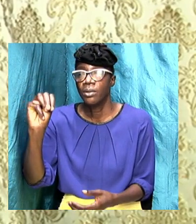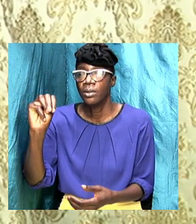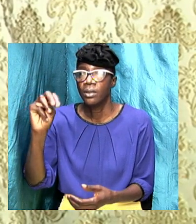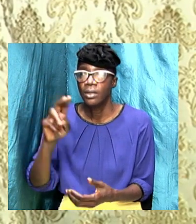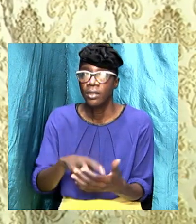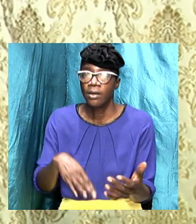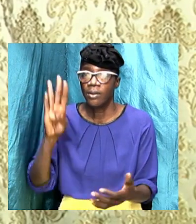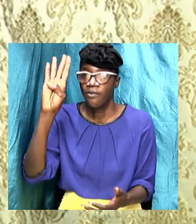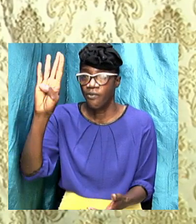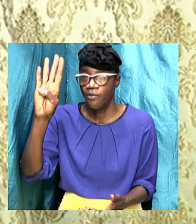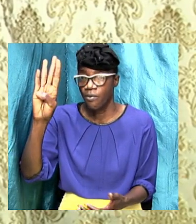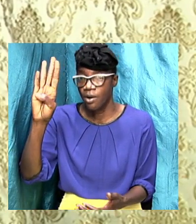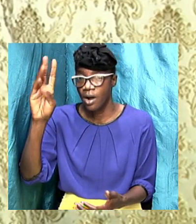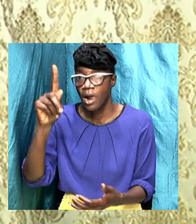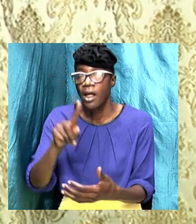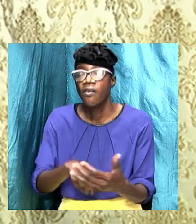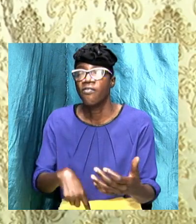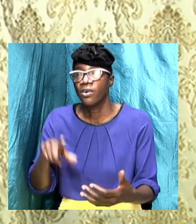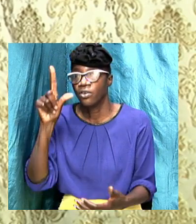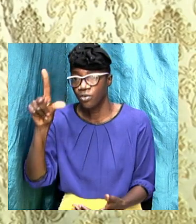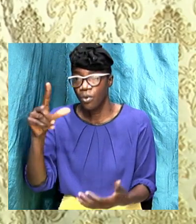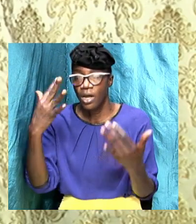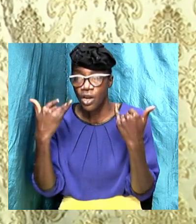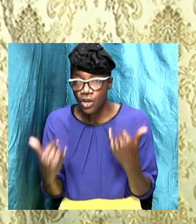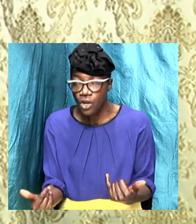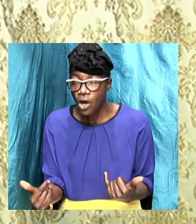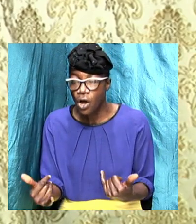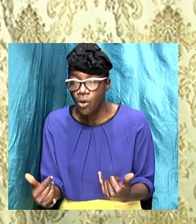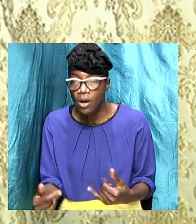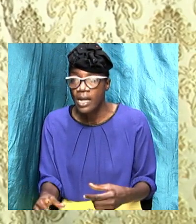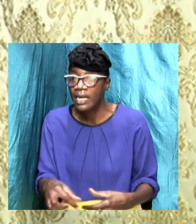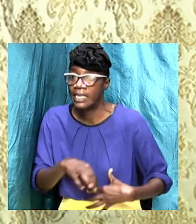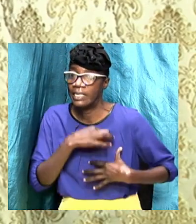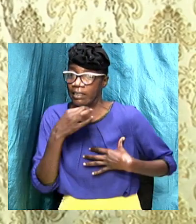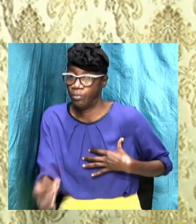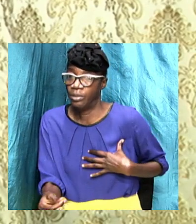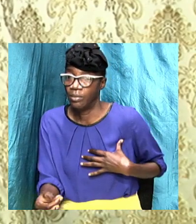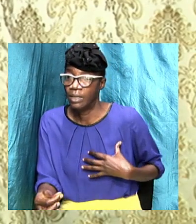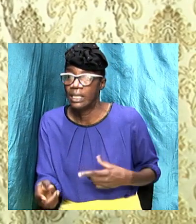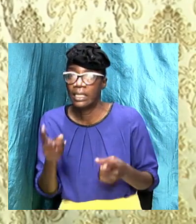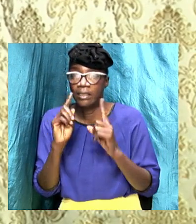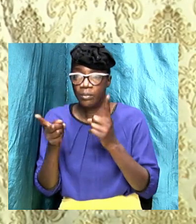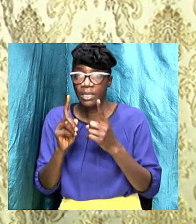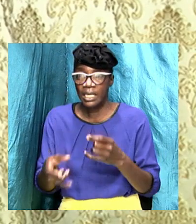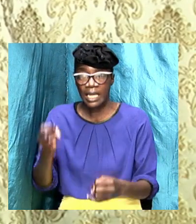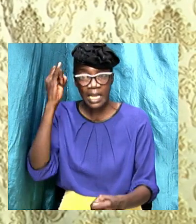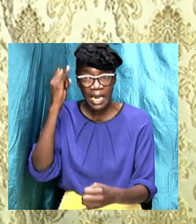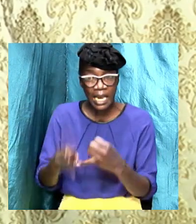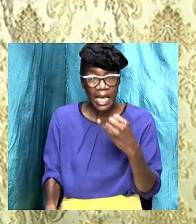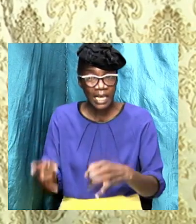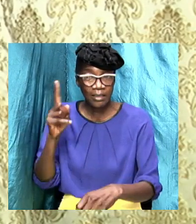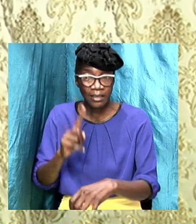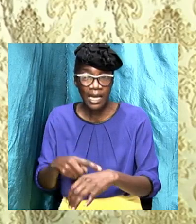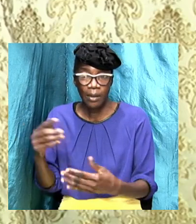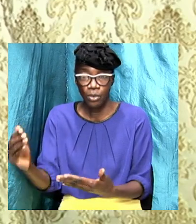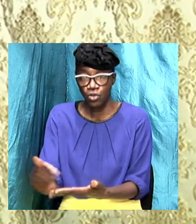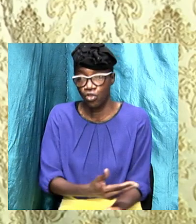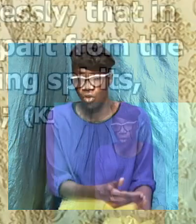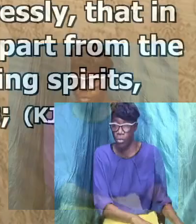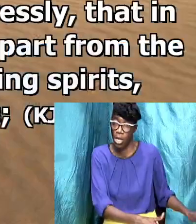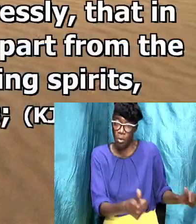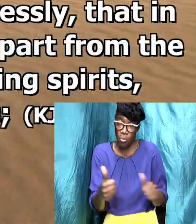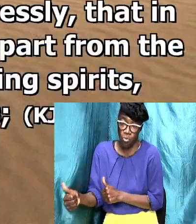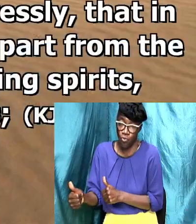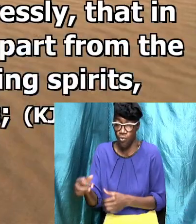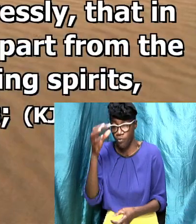thus. Now the Spirit speaketh expressly that in the latter times some shall depart from the